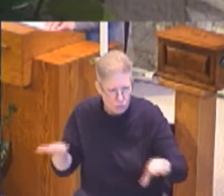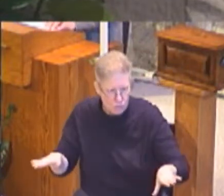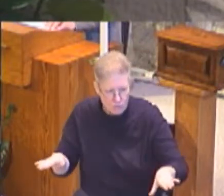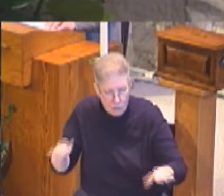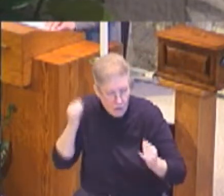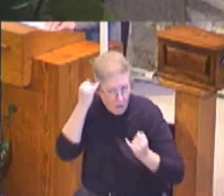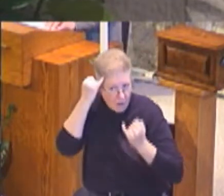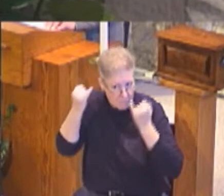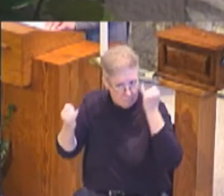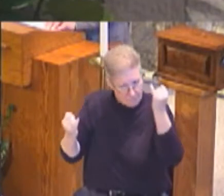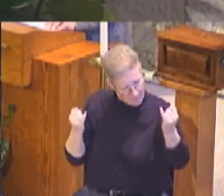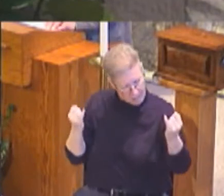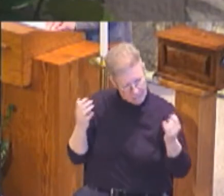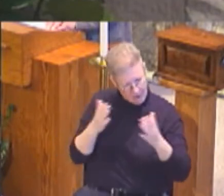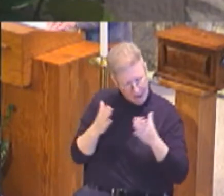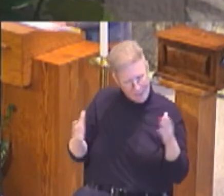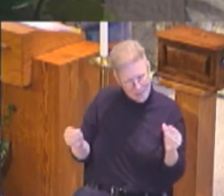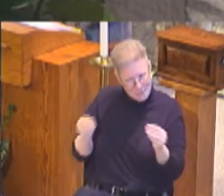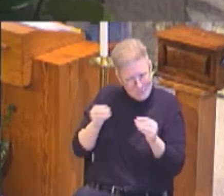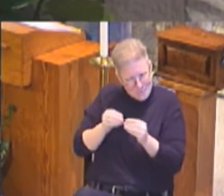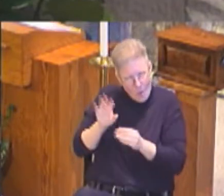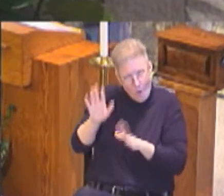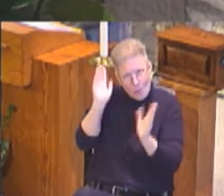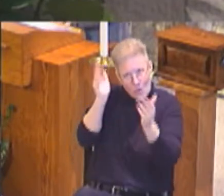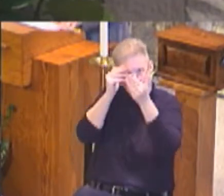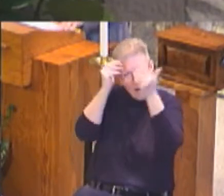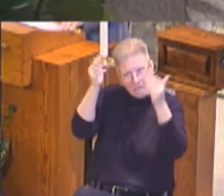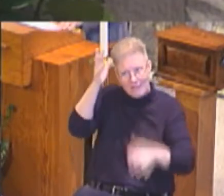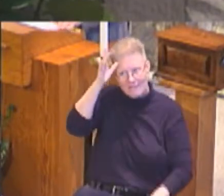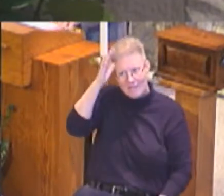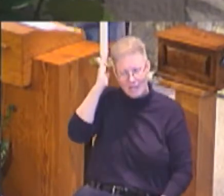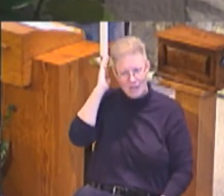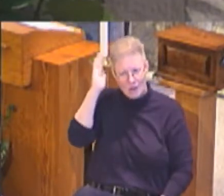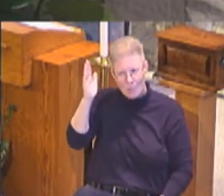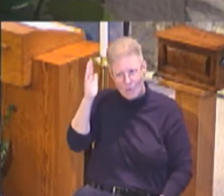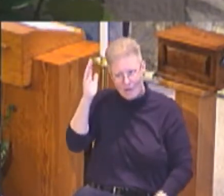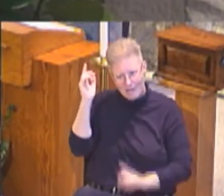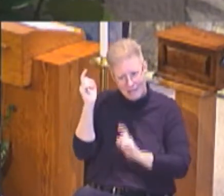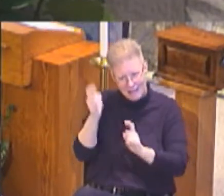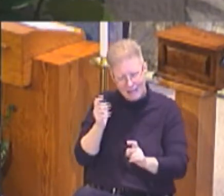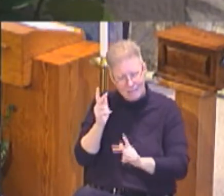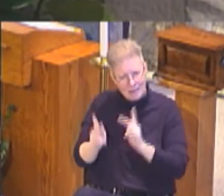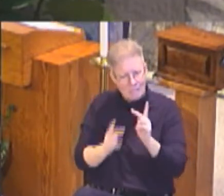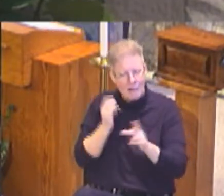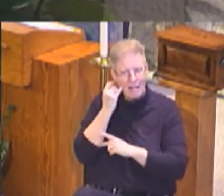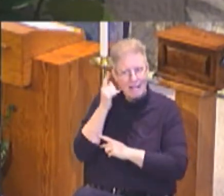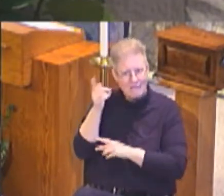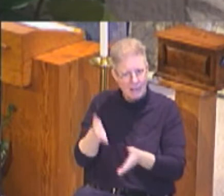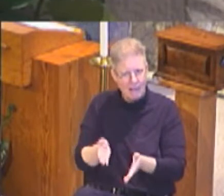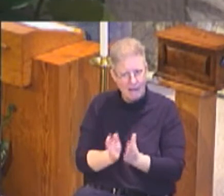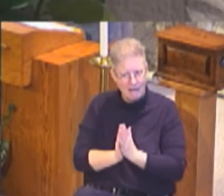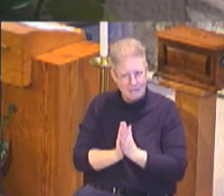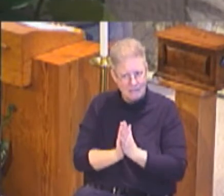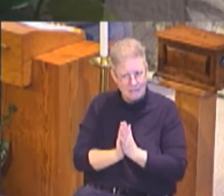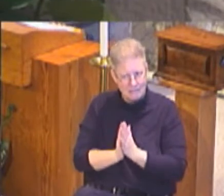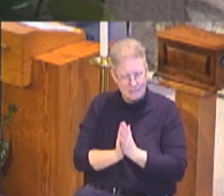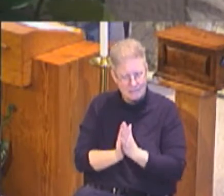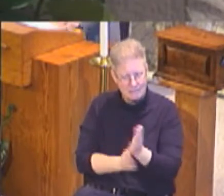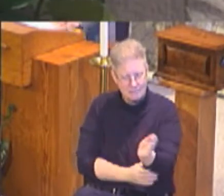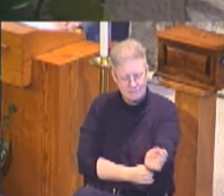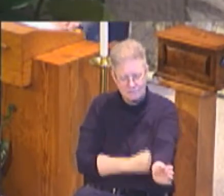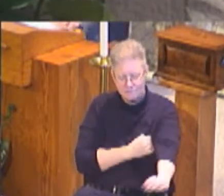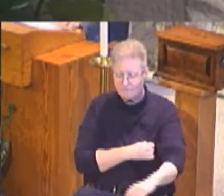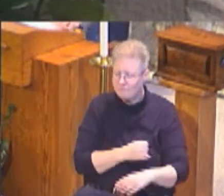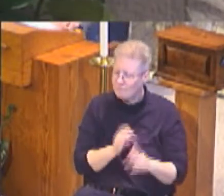more your heavenly Father will give those who ask." And in Jesus'